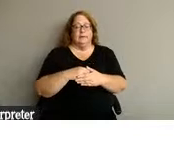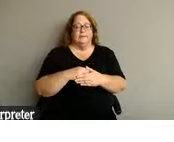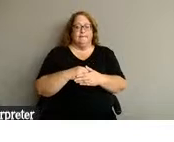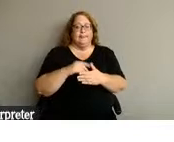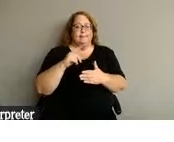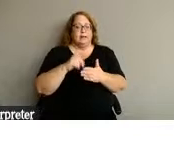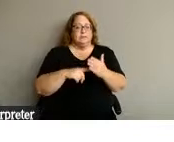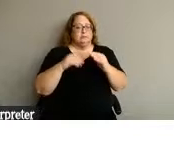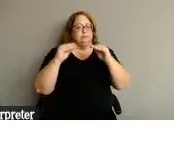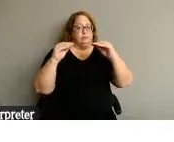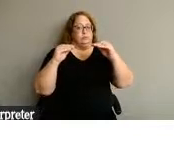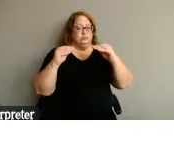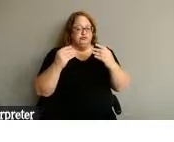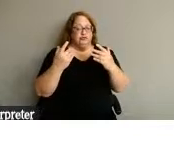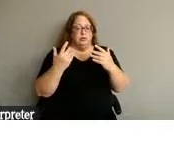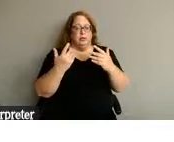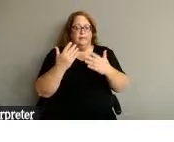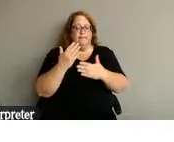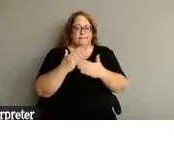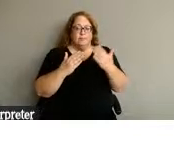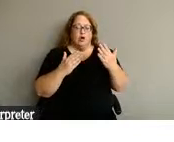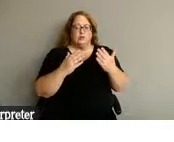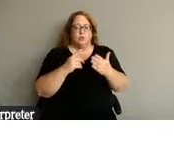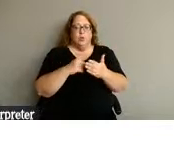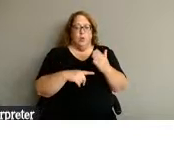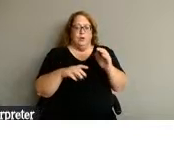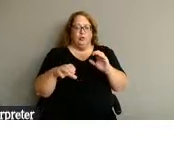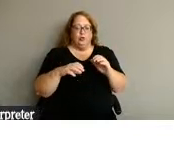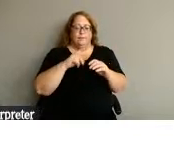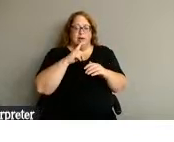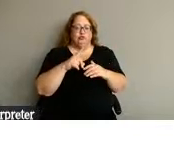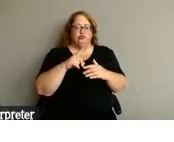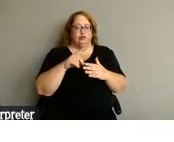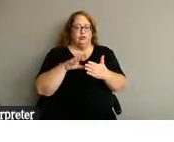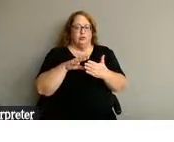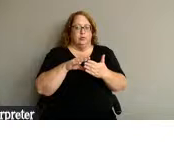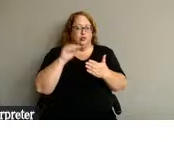both do to make sure that our students are getting their